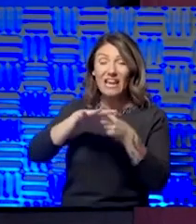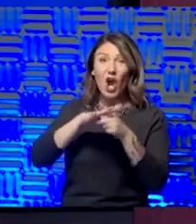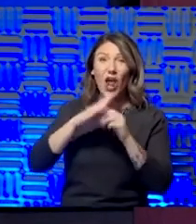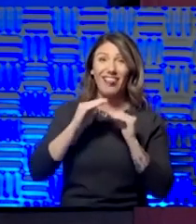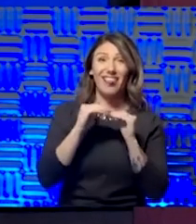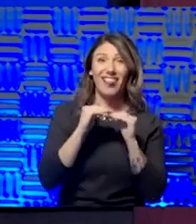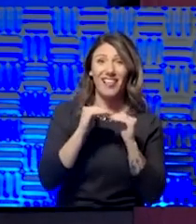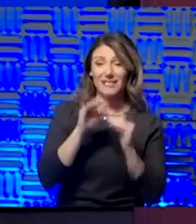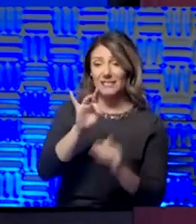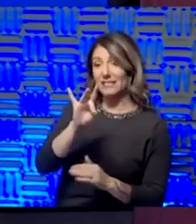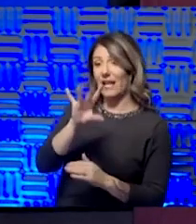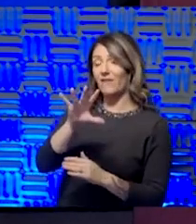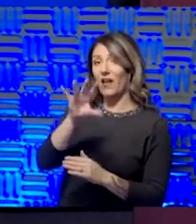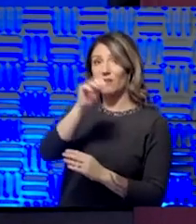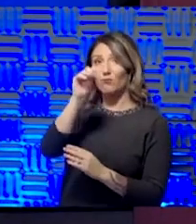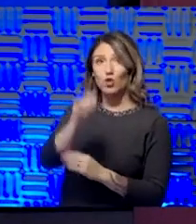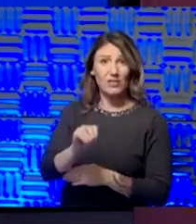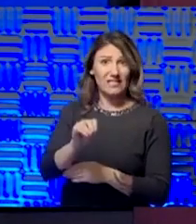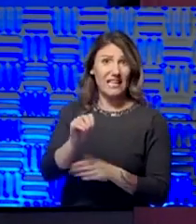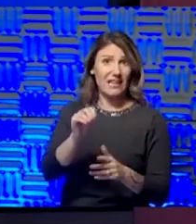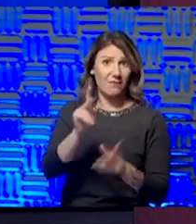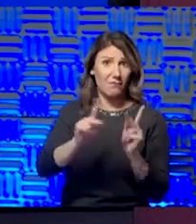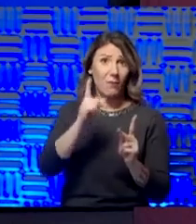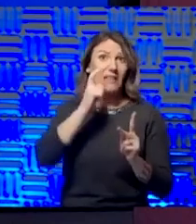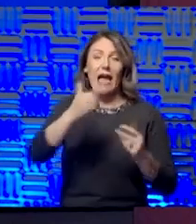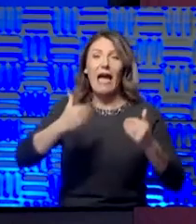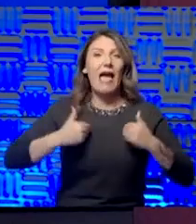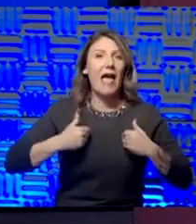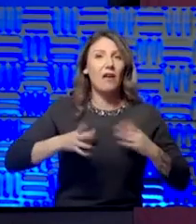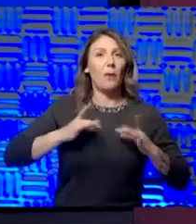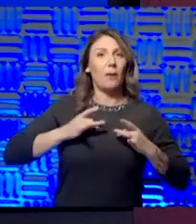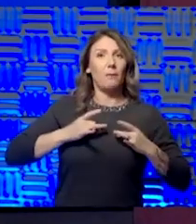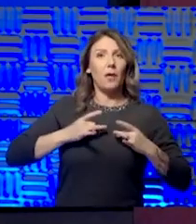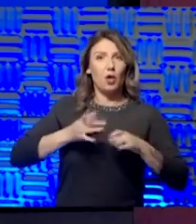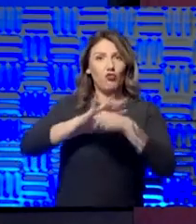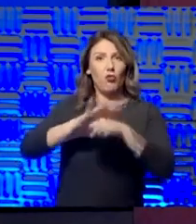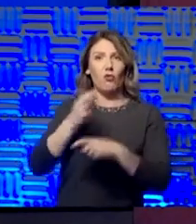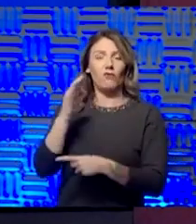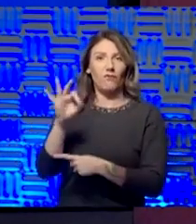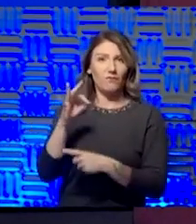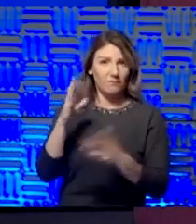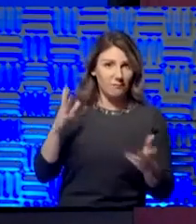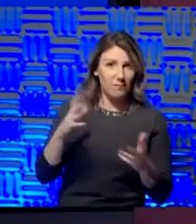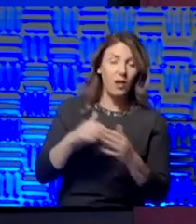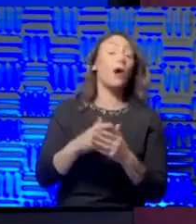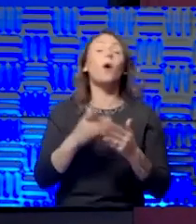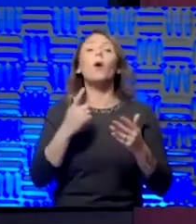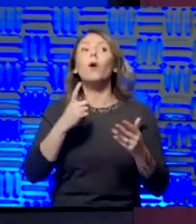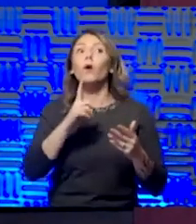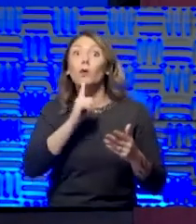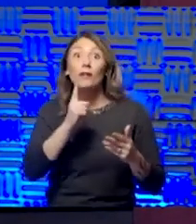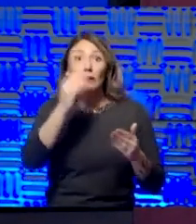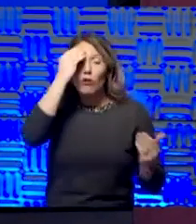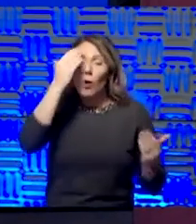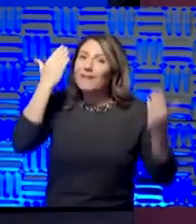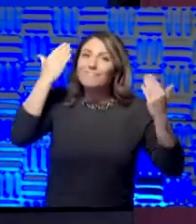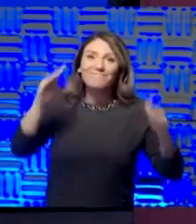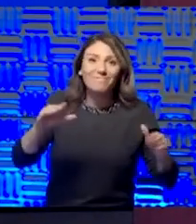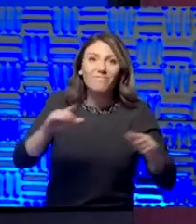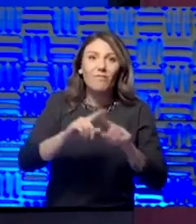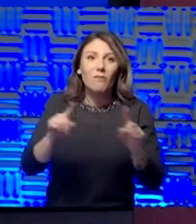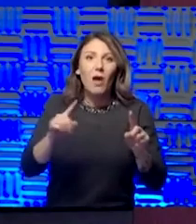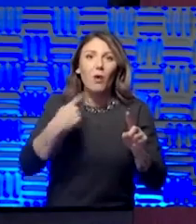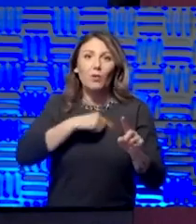least 95% of people have not had the coronavirus. Now, we don't really know. We're just using disease modeling to come up with that. But it doesn't really, I mean, if